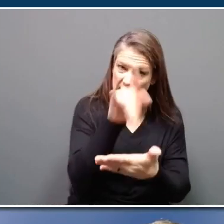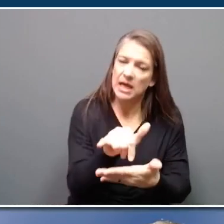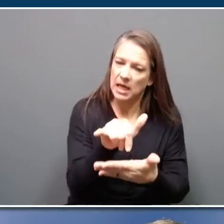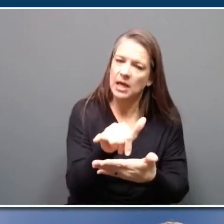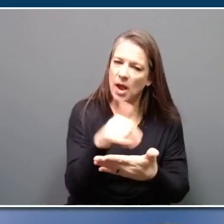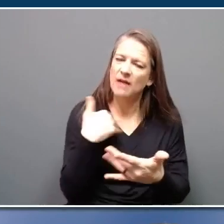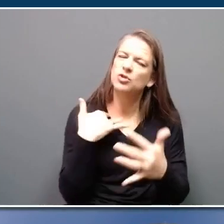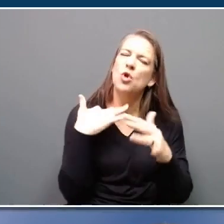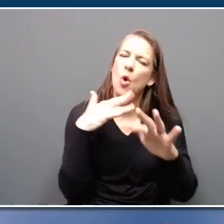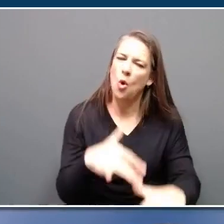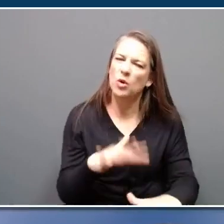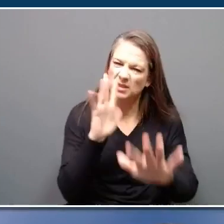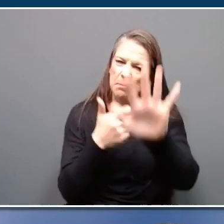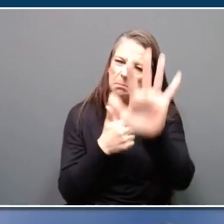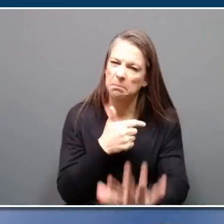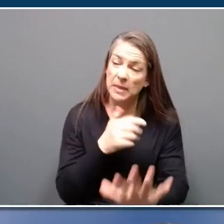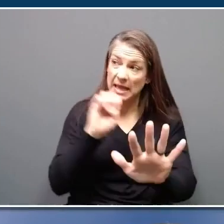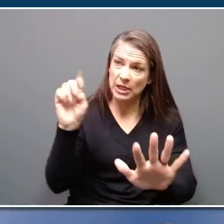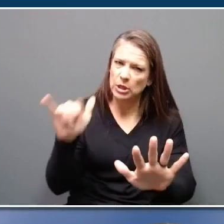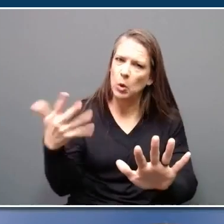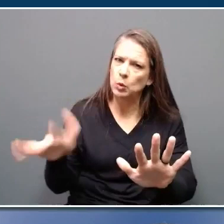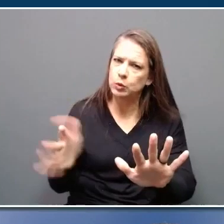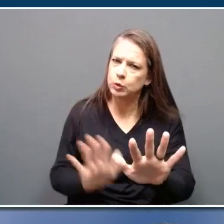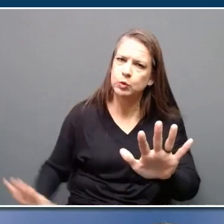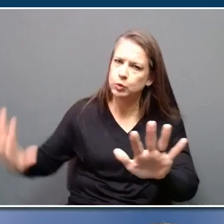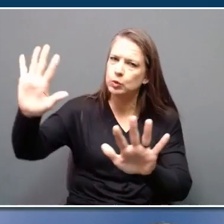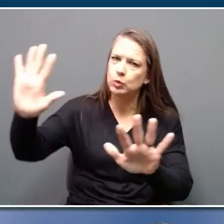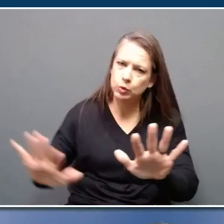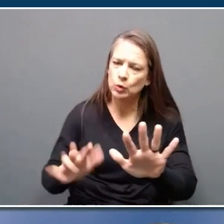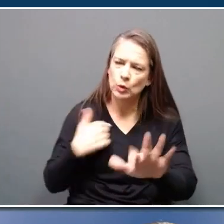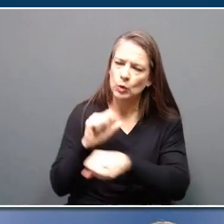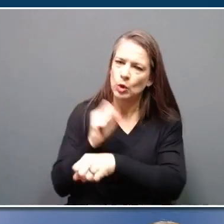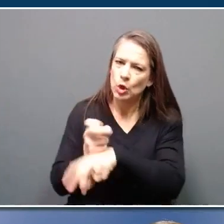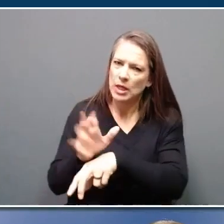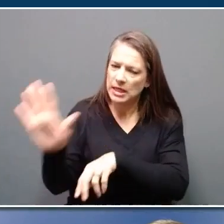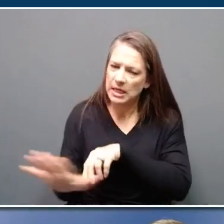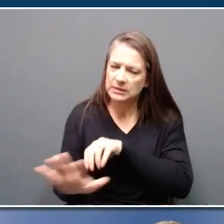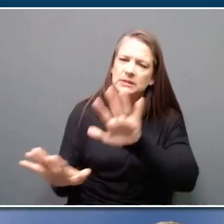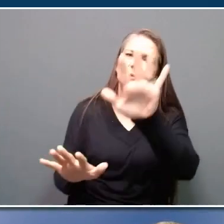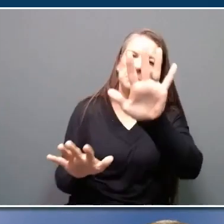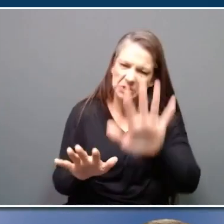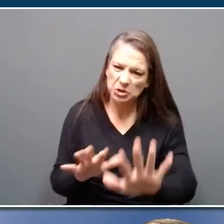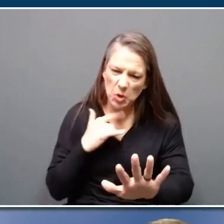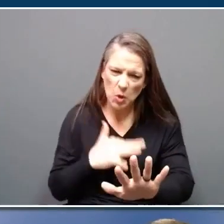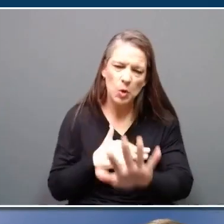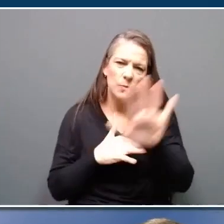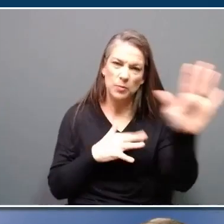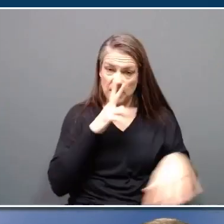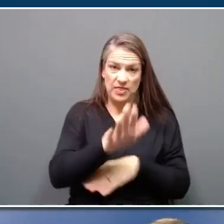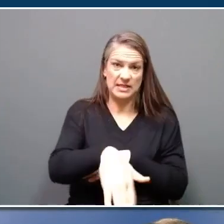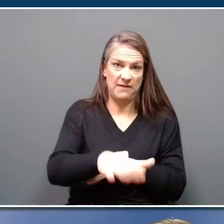snow in this round than a number of the previous ones. And we'll really see that this afternoon